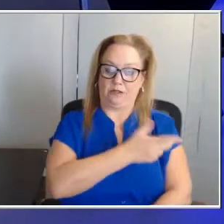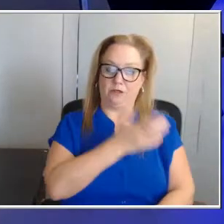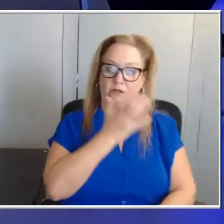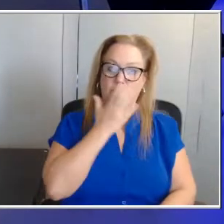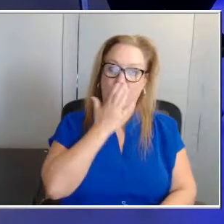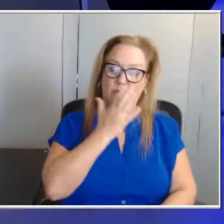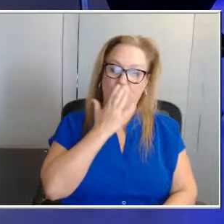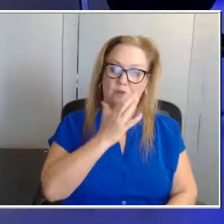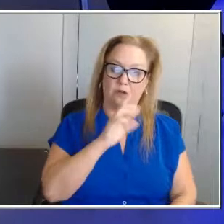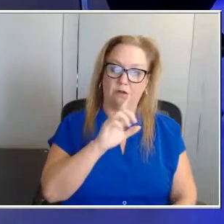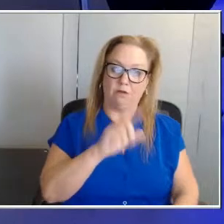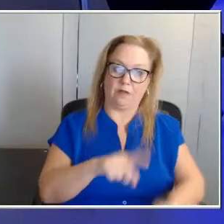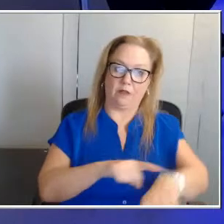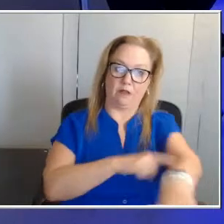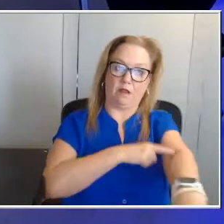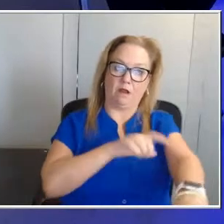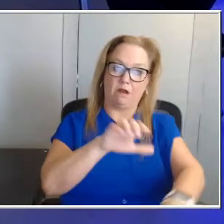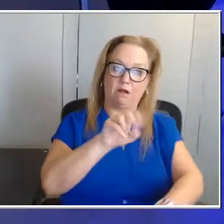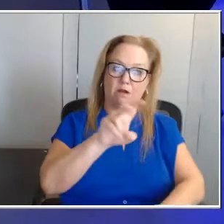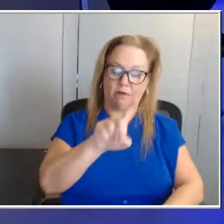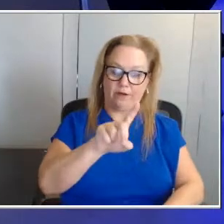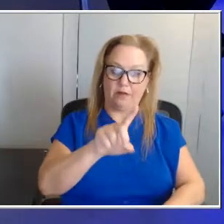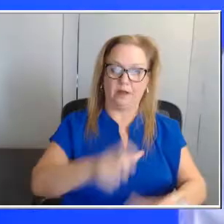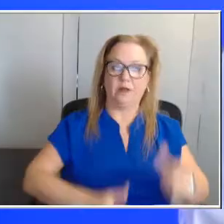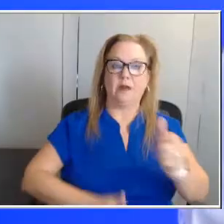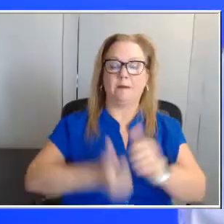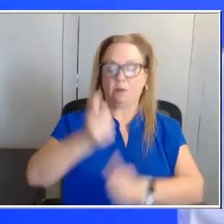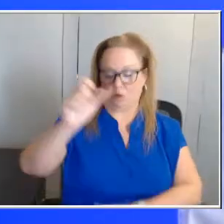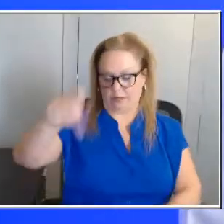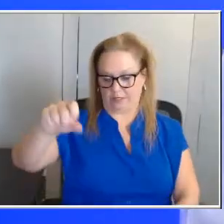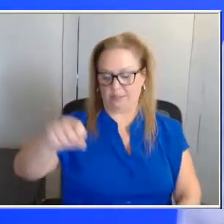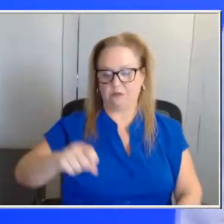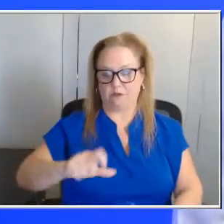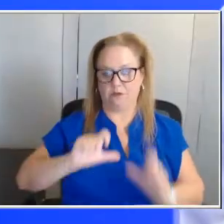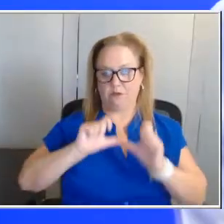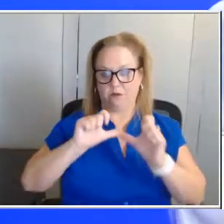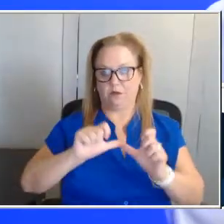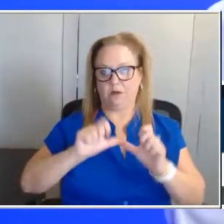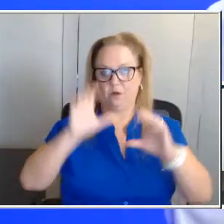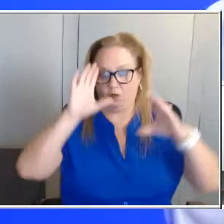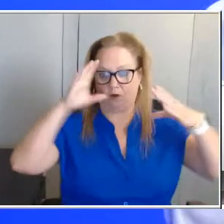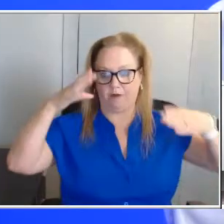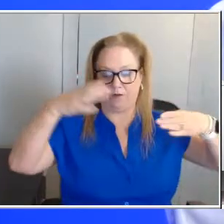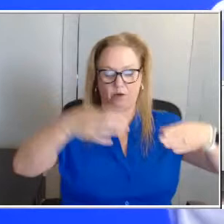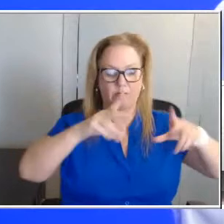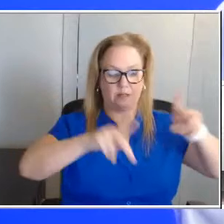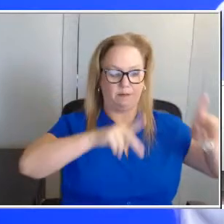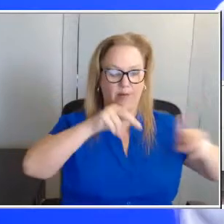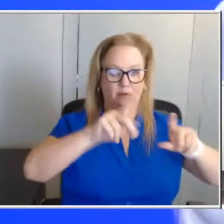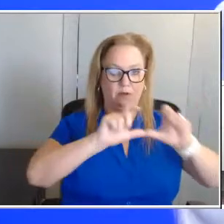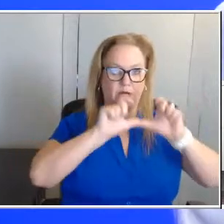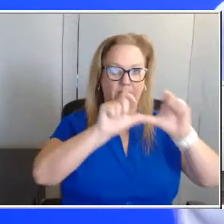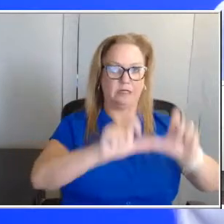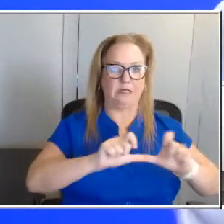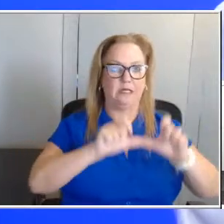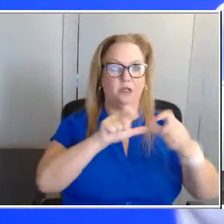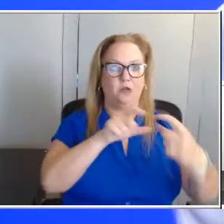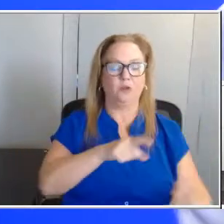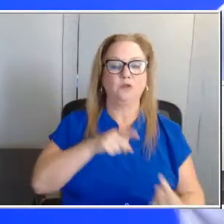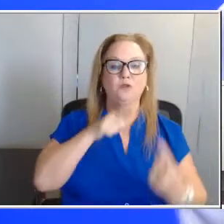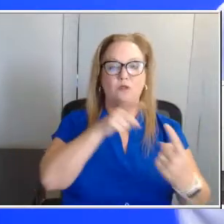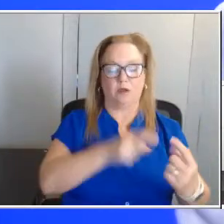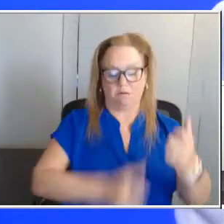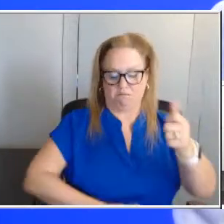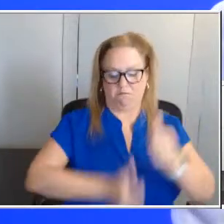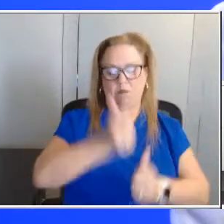eventually? The majority, yes. We tend to focus on the minority of people who continue to struggle, but yeah, the majority